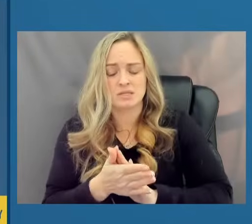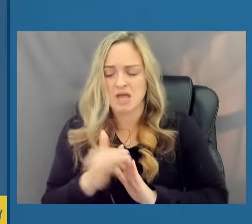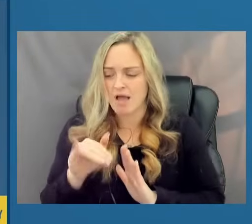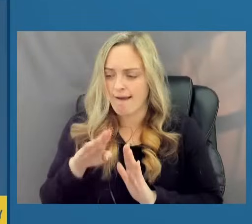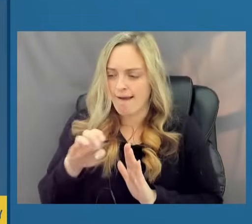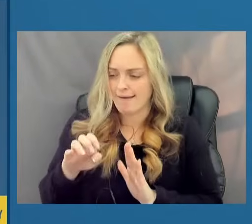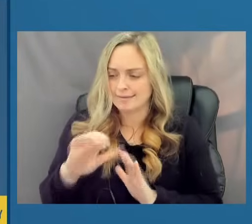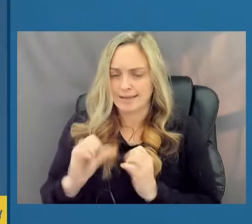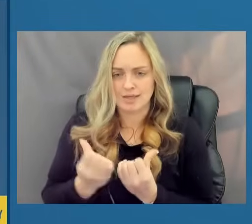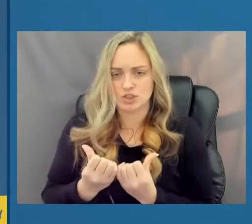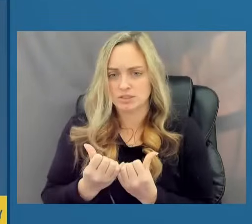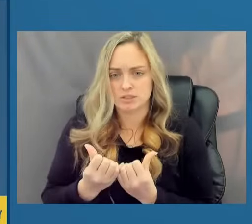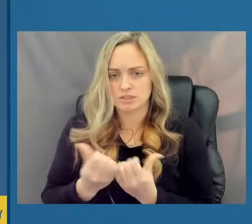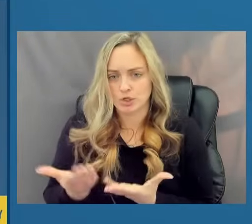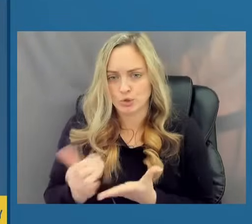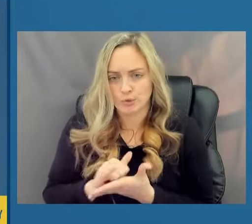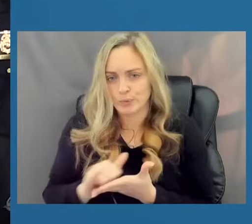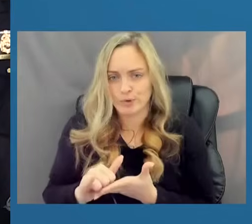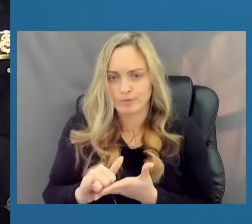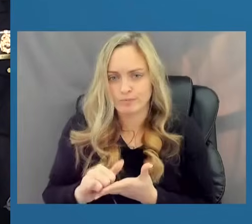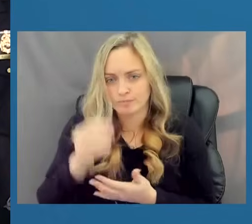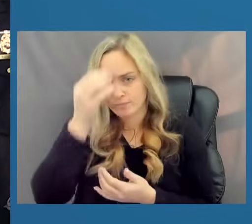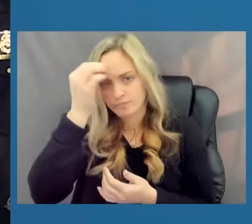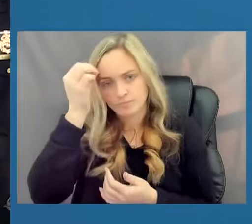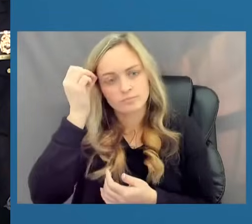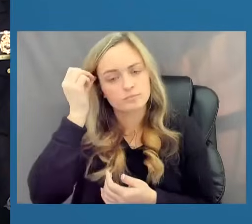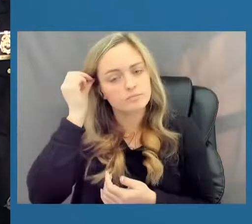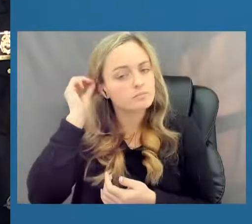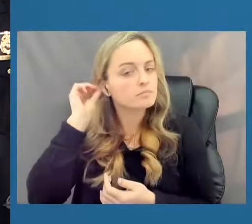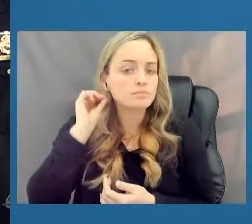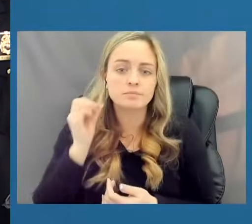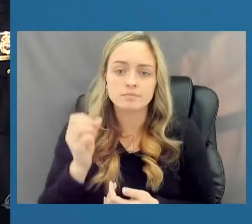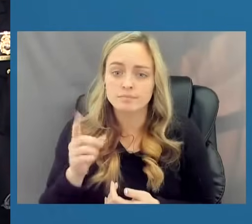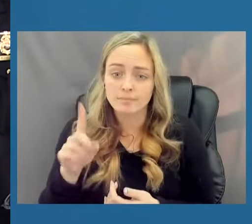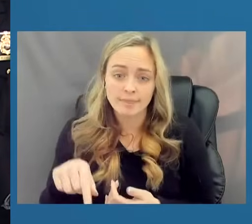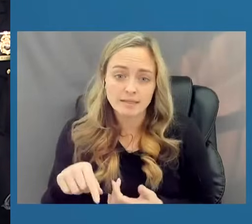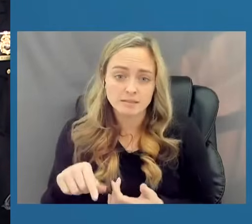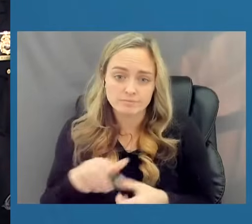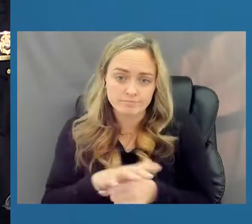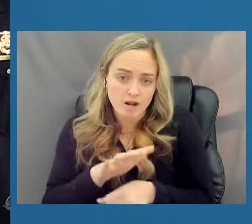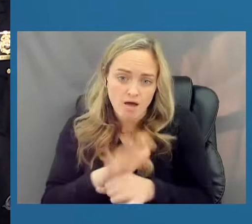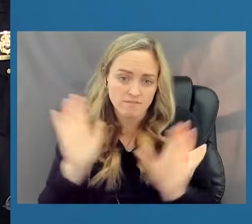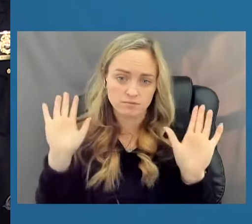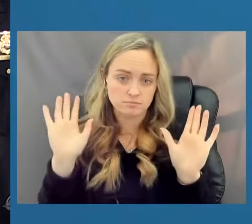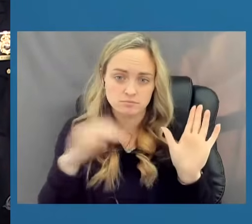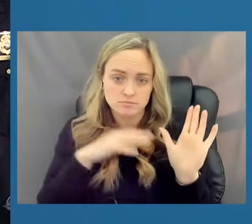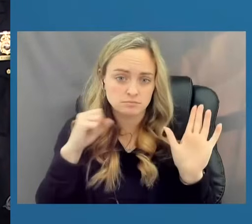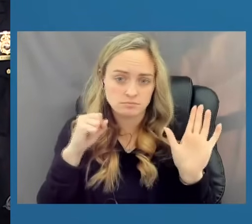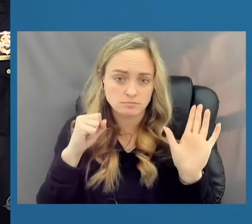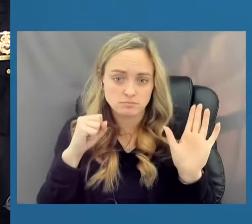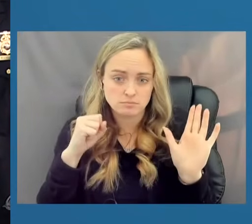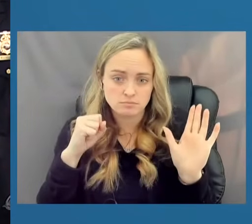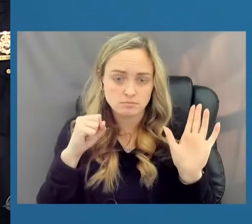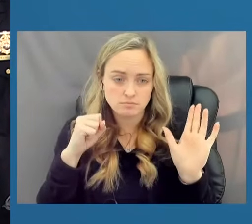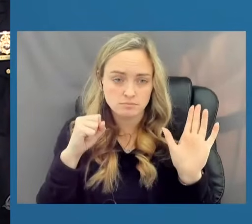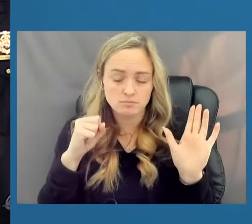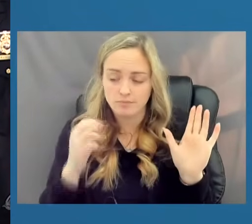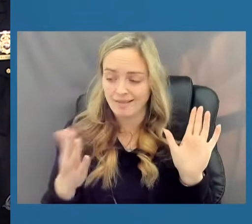agents here in New York. Because this has gotten out of hand. Last fall on Long